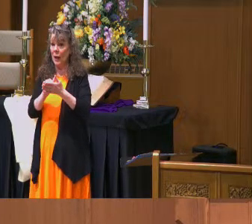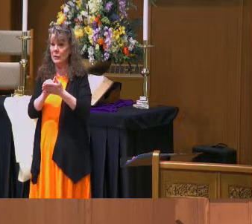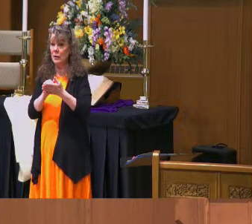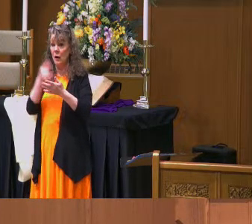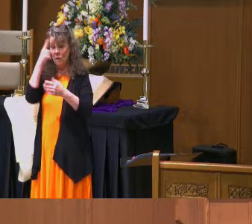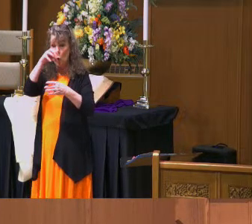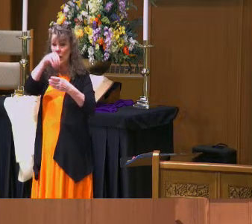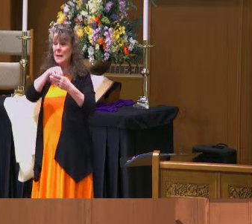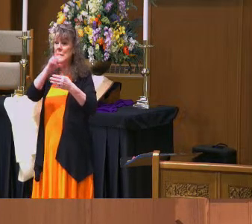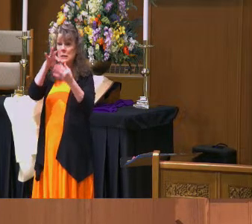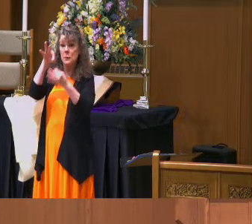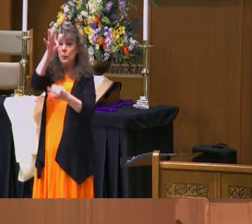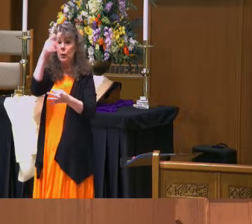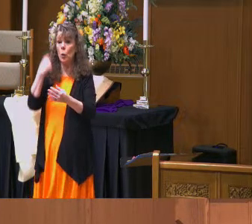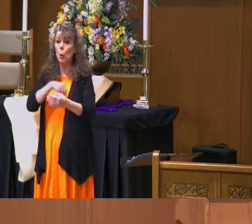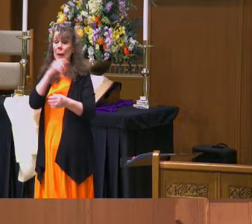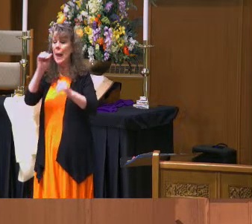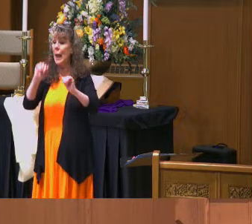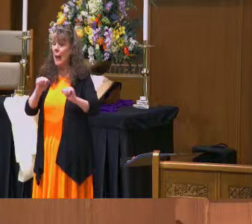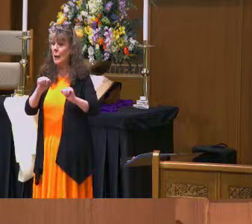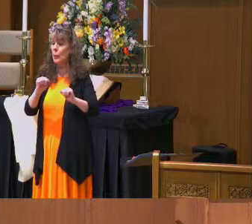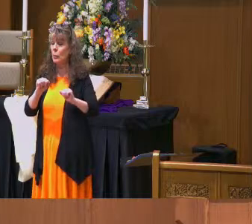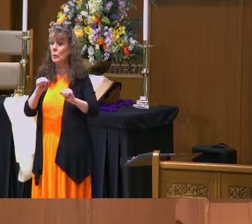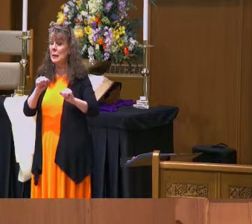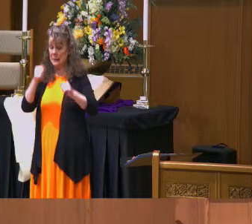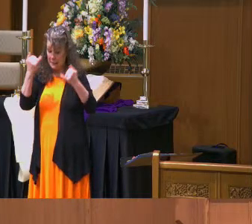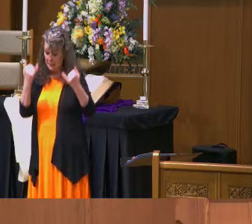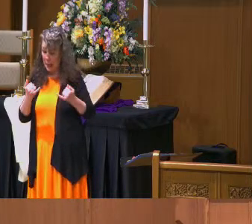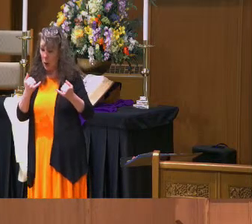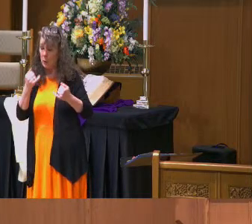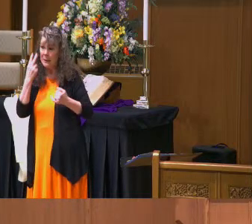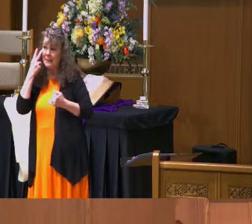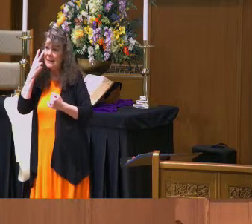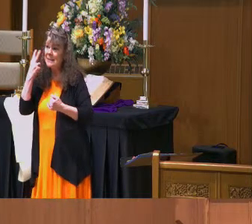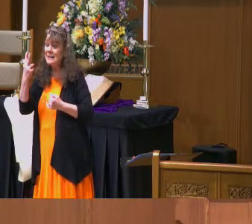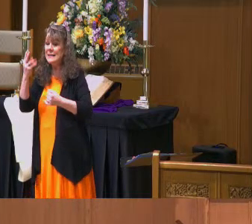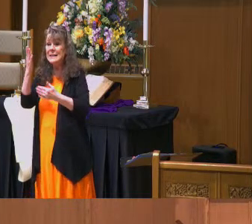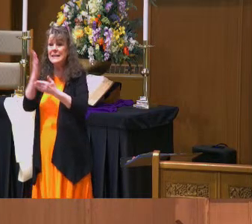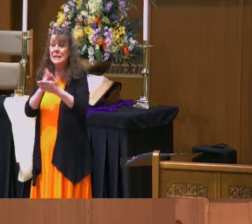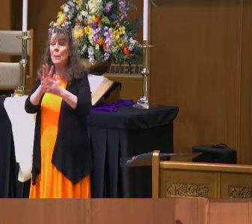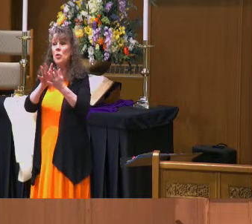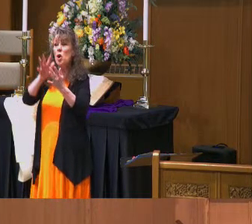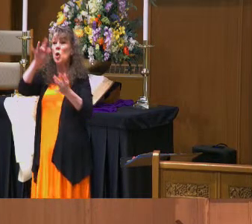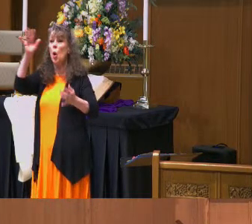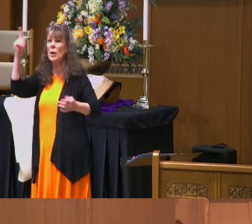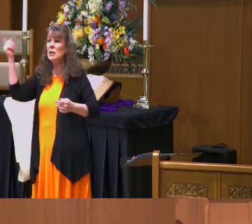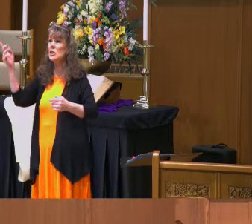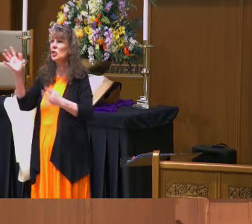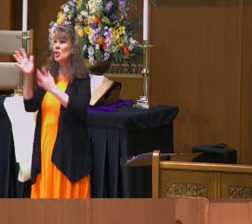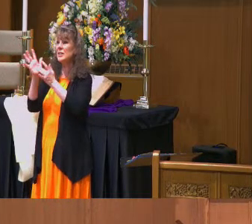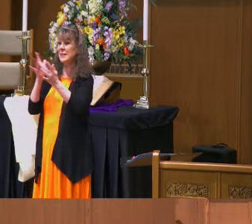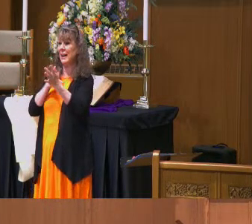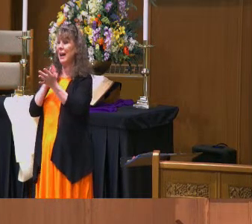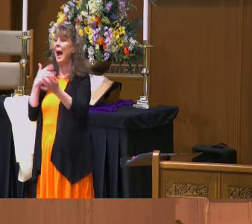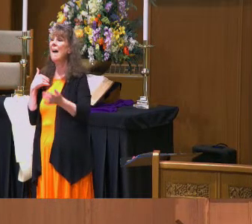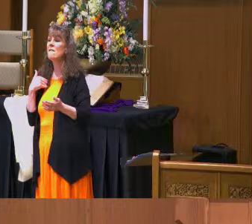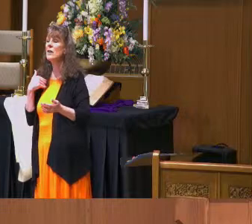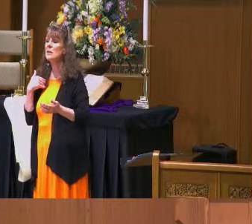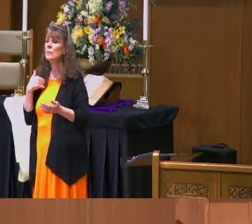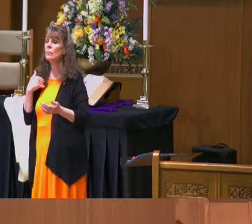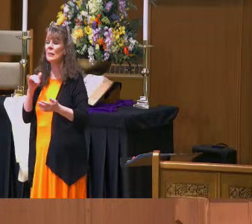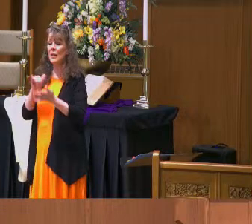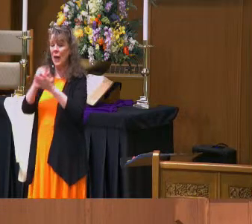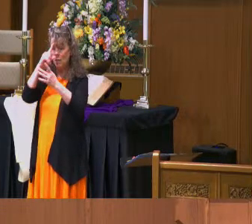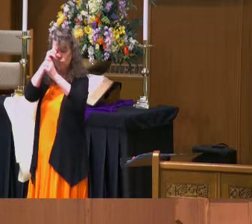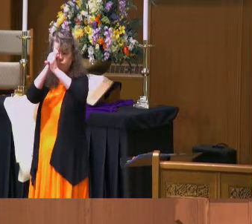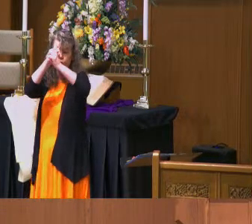For in the Spirit, we are able right now to behold some of the glory of Jesus. And it is this vision